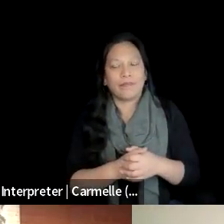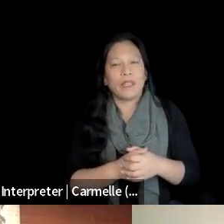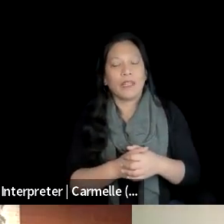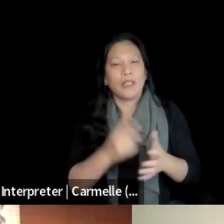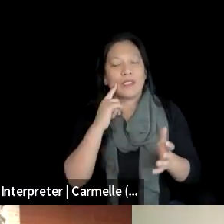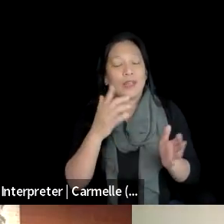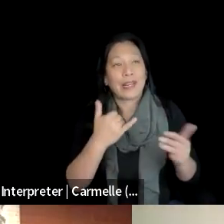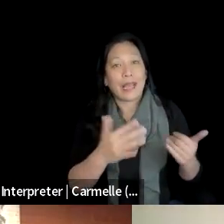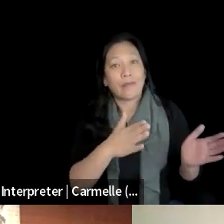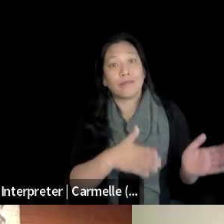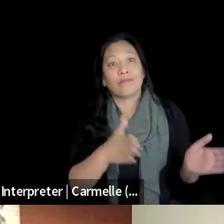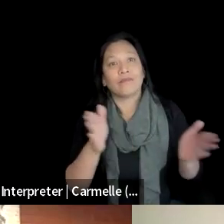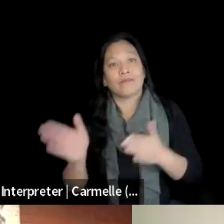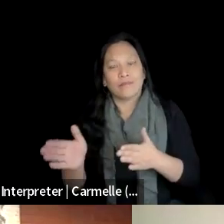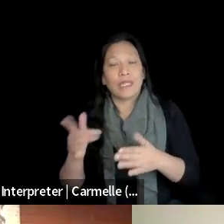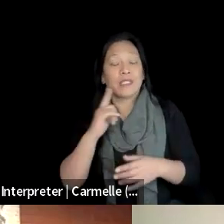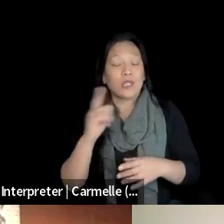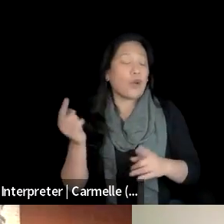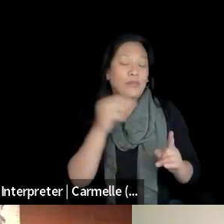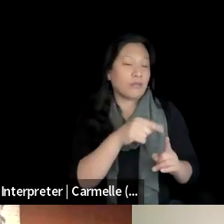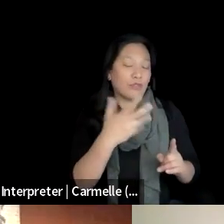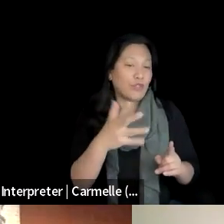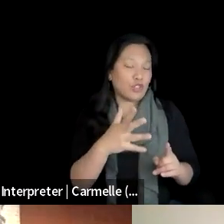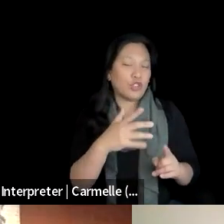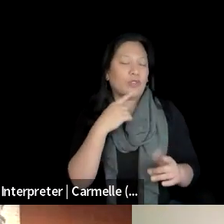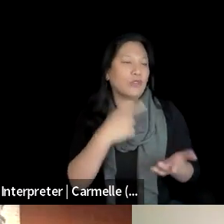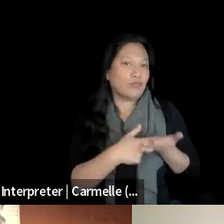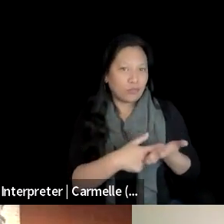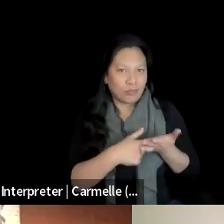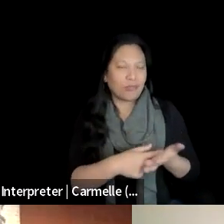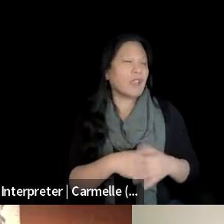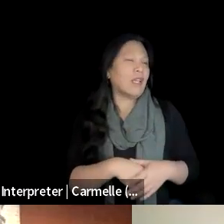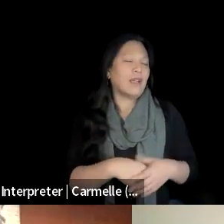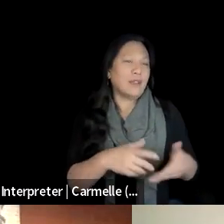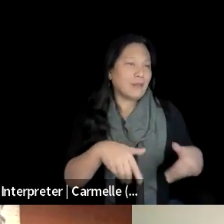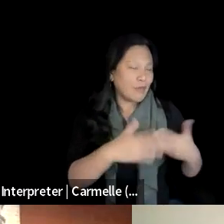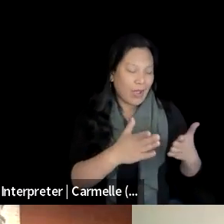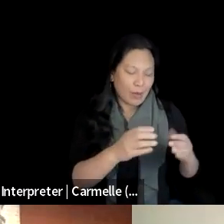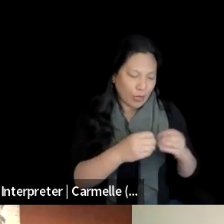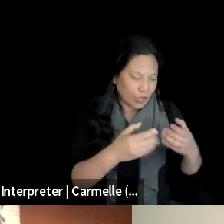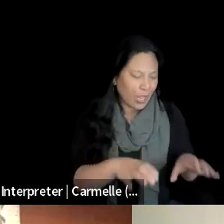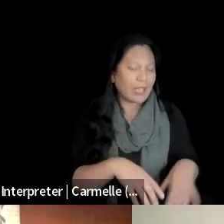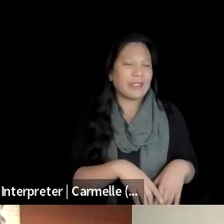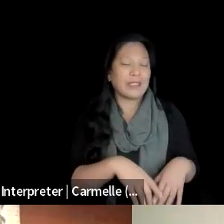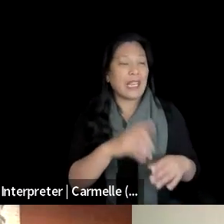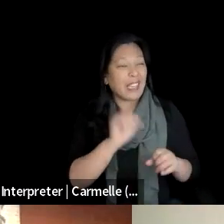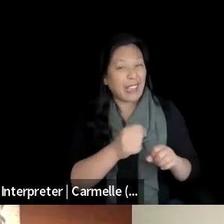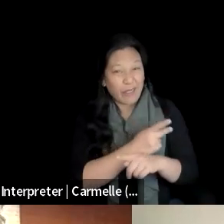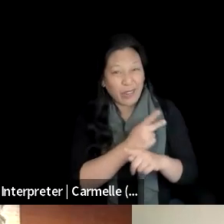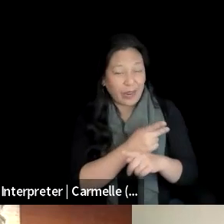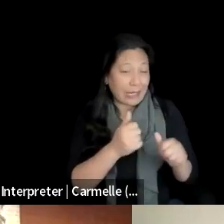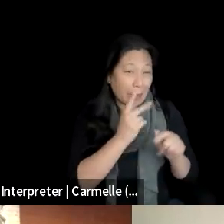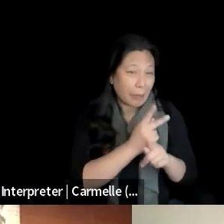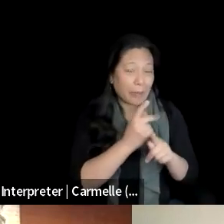extremist moment when there's been 3, 4 chances, blah, blah, blah, and we're in the state of like, can we go on together or not? And